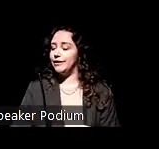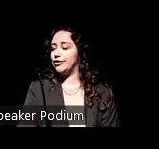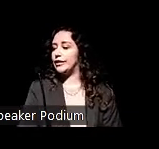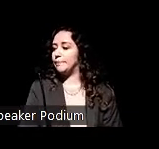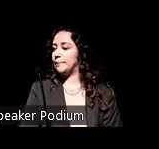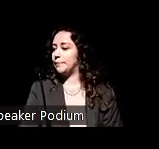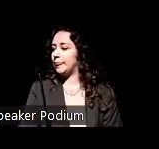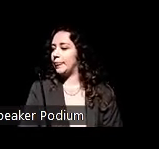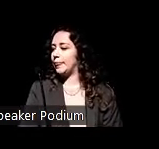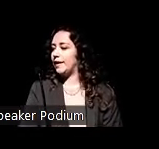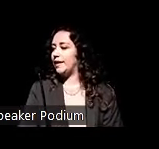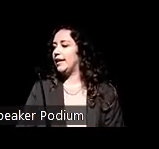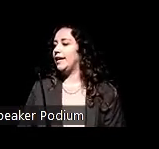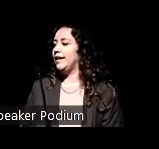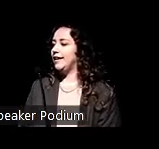building industry.